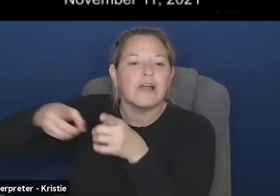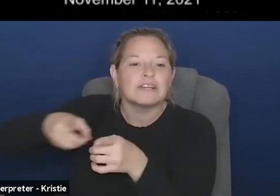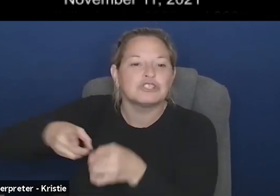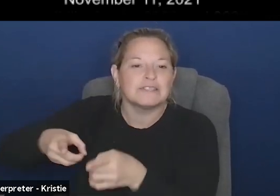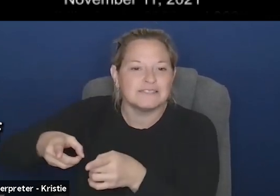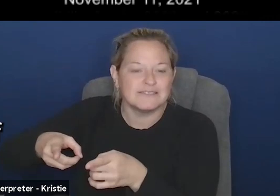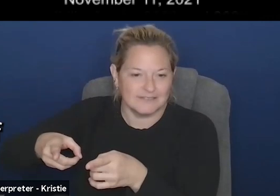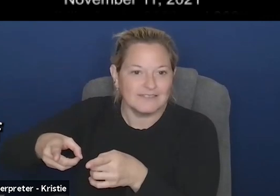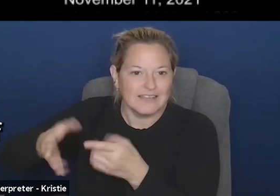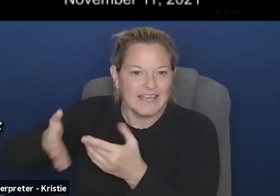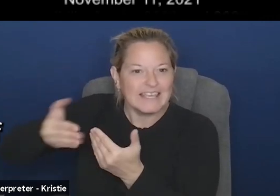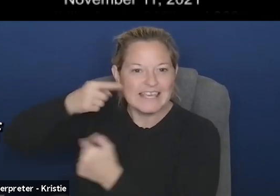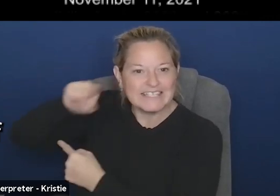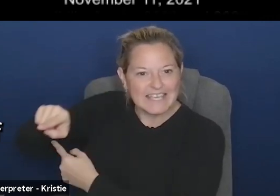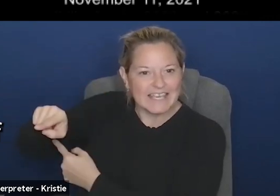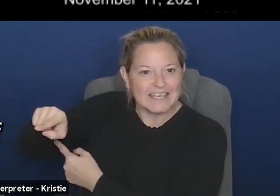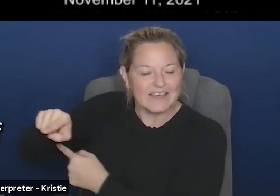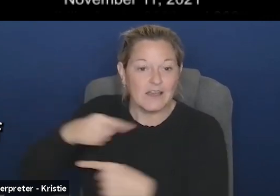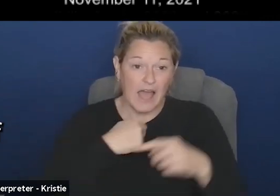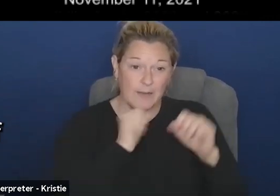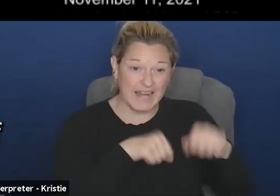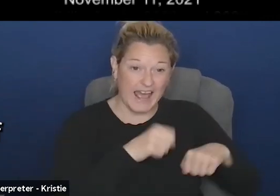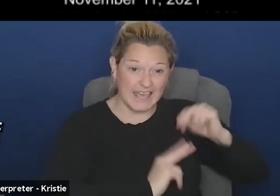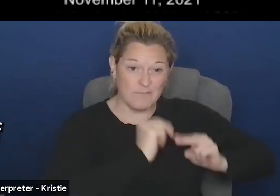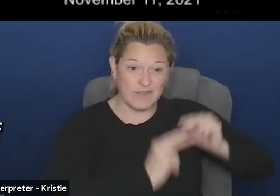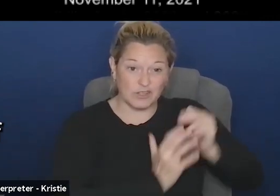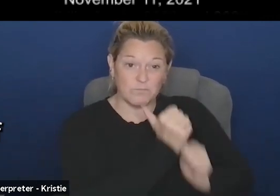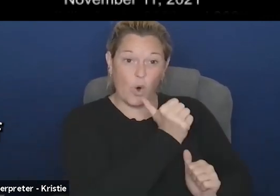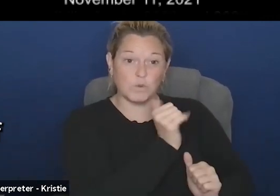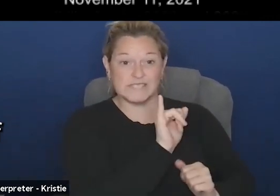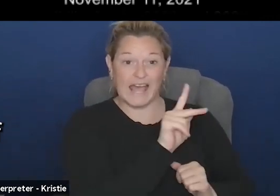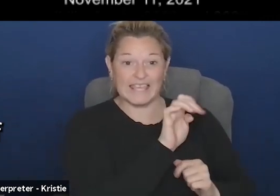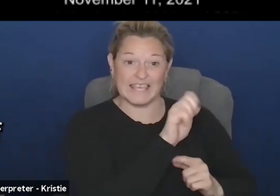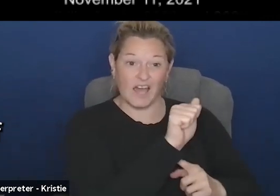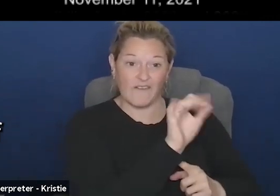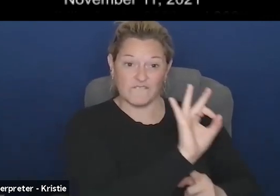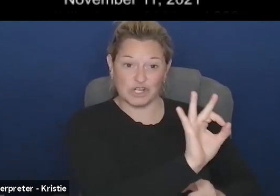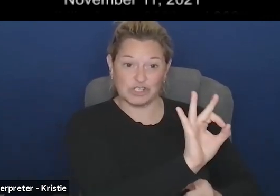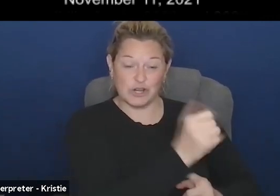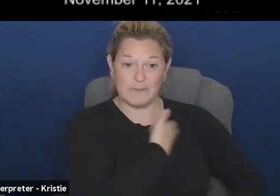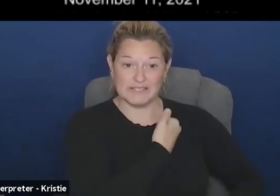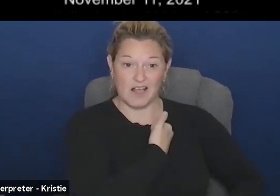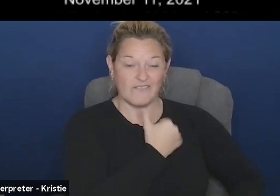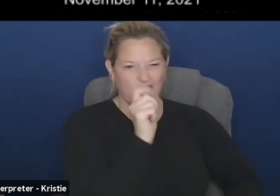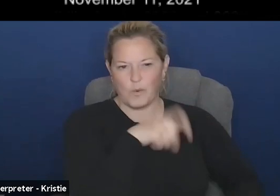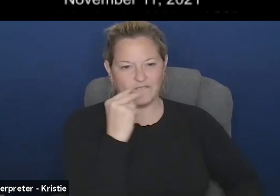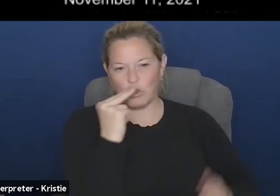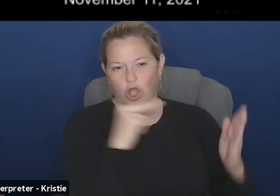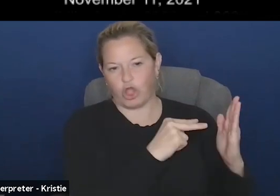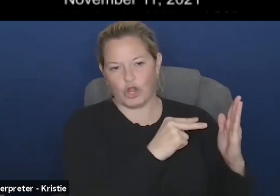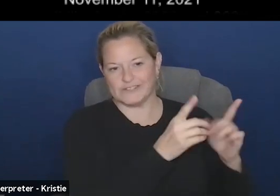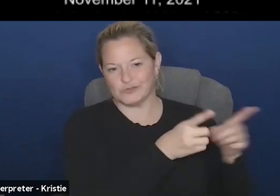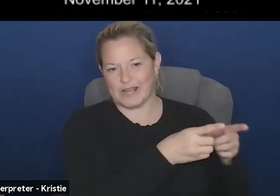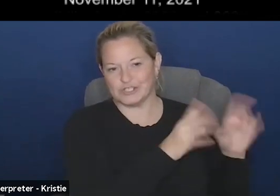It's really easy. Like I can build most IKEA stuff myself without looking at the directions, because you take it out of the